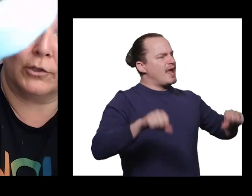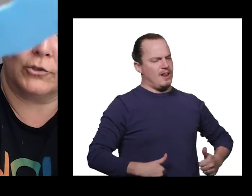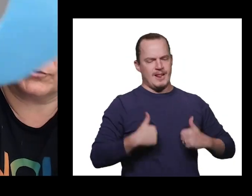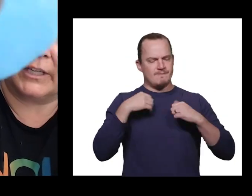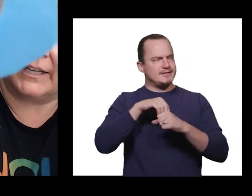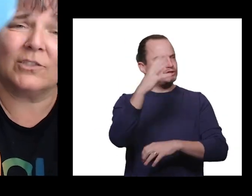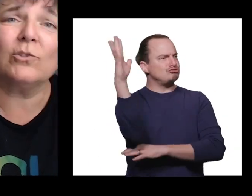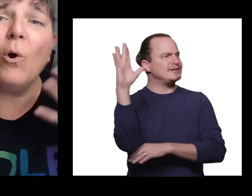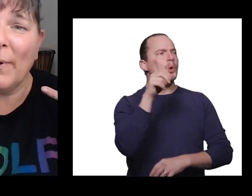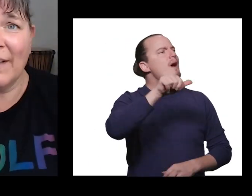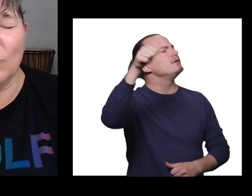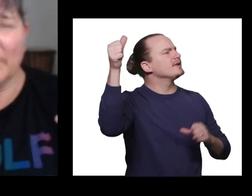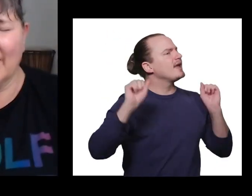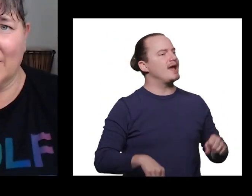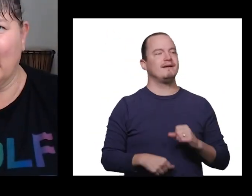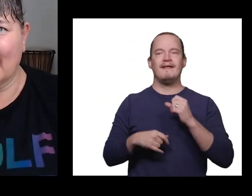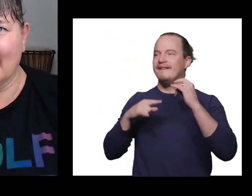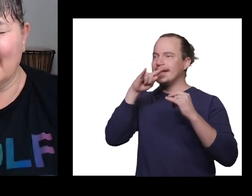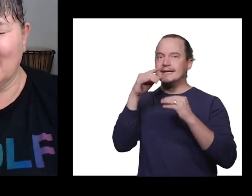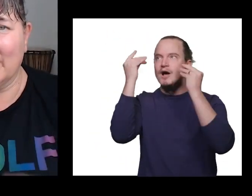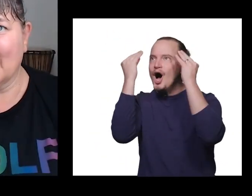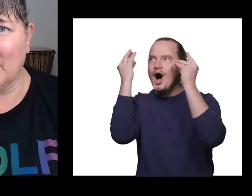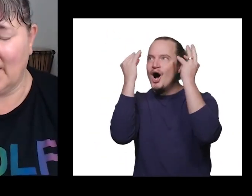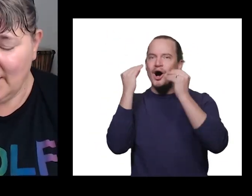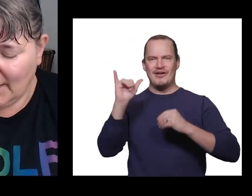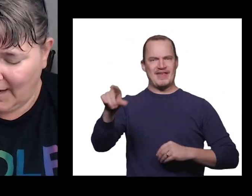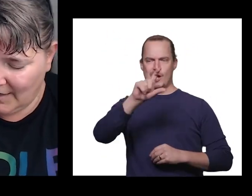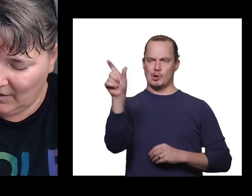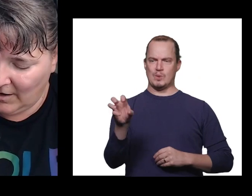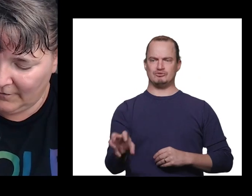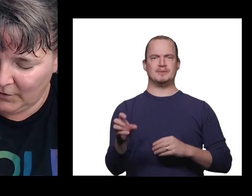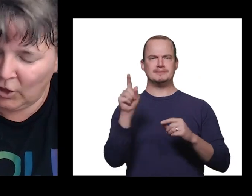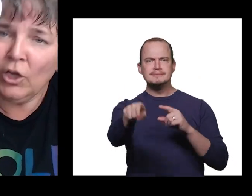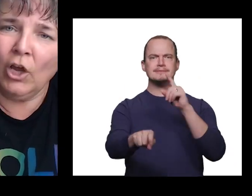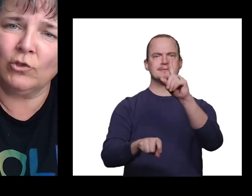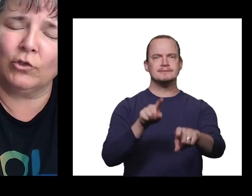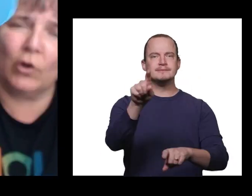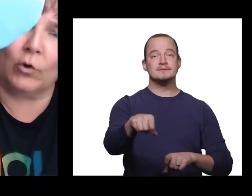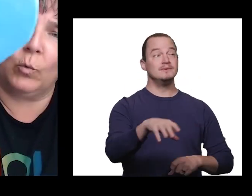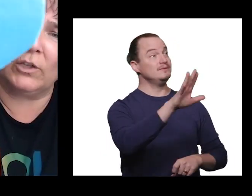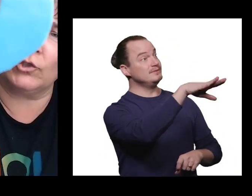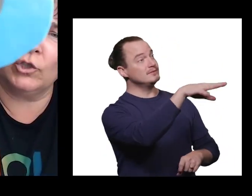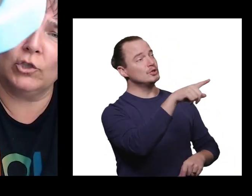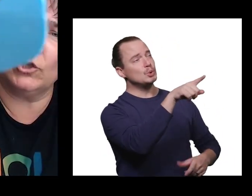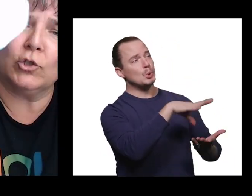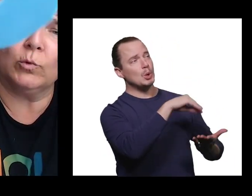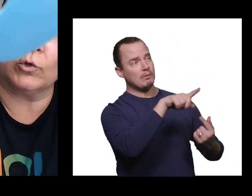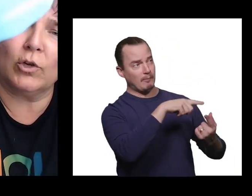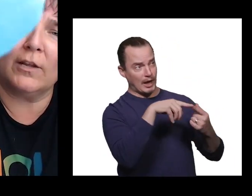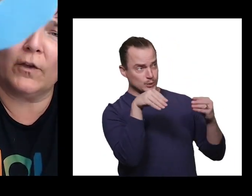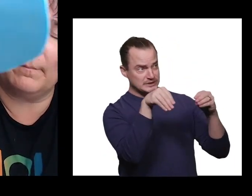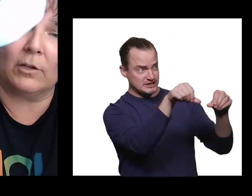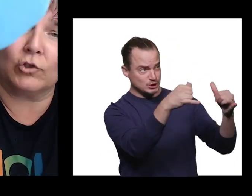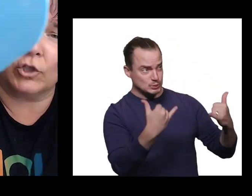live in a tree? So many open-ended questions that Question Mark can offer. Here's another question. Did you